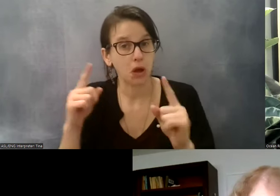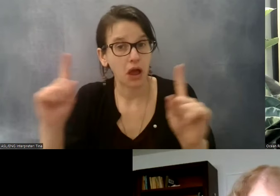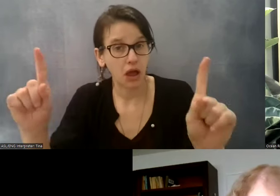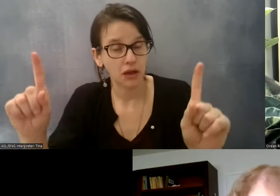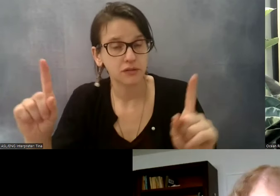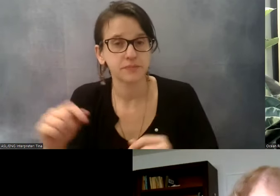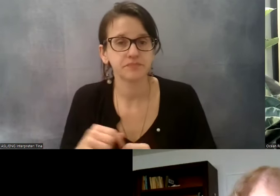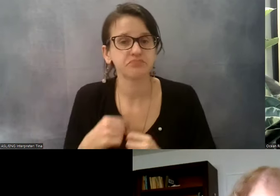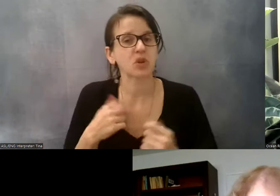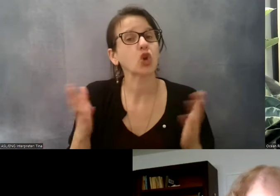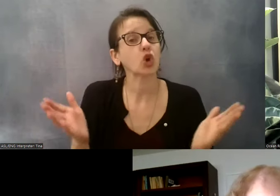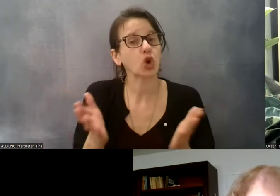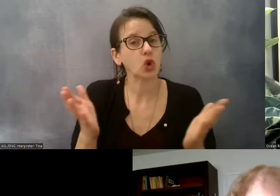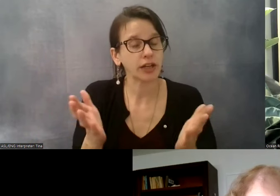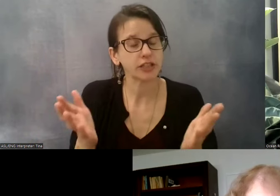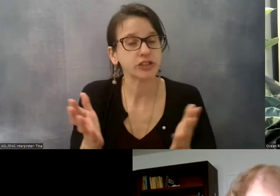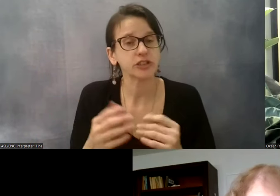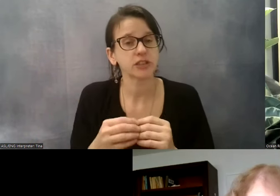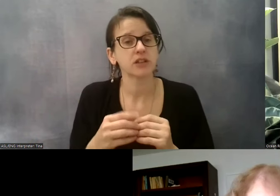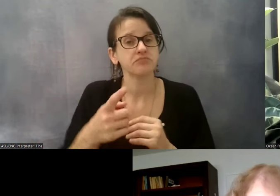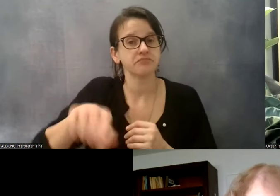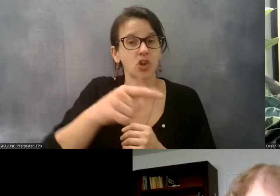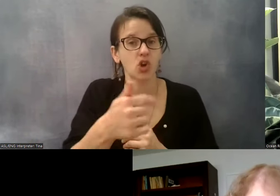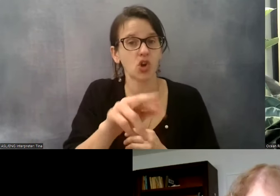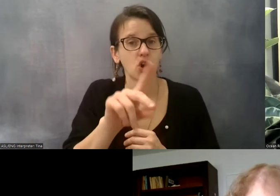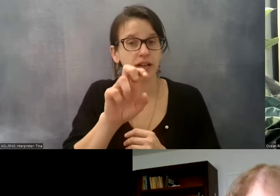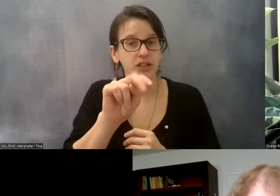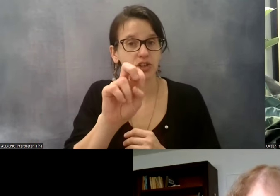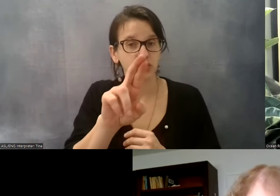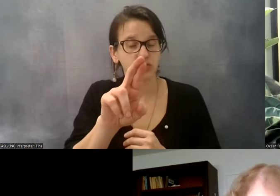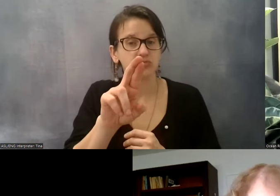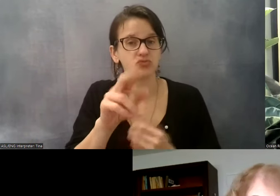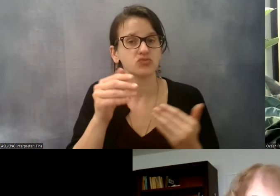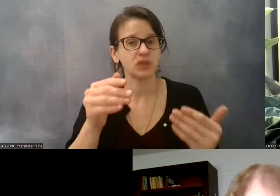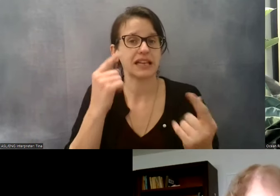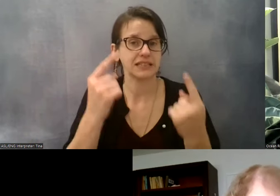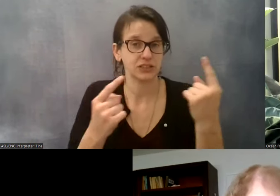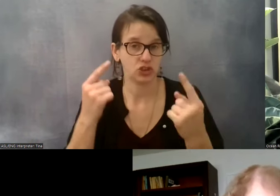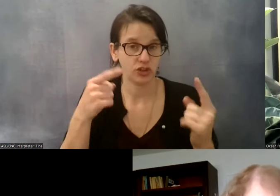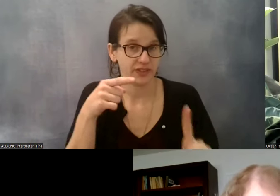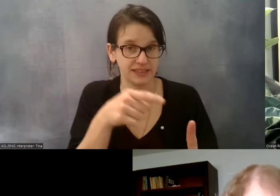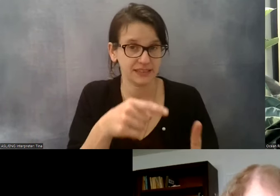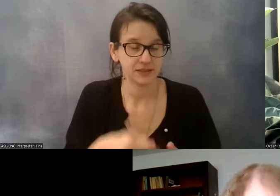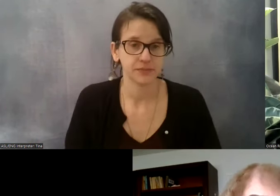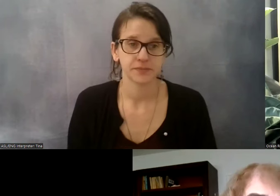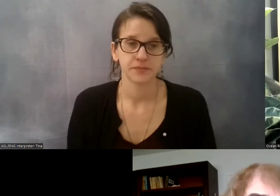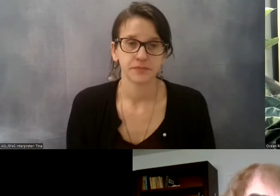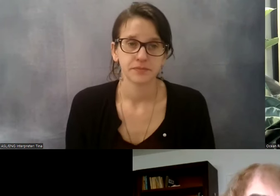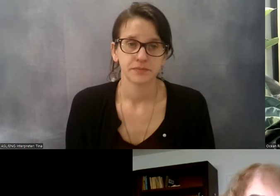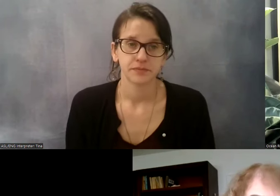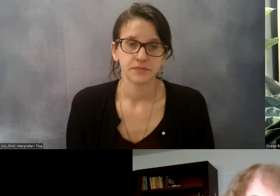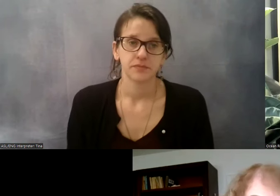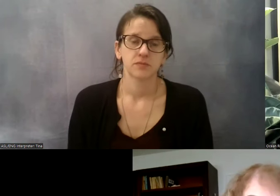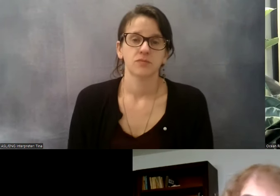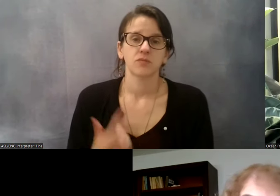would encourage gardeners to consider this as an option. We fill our